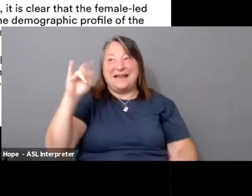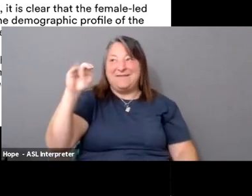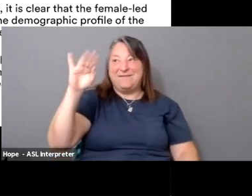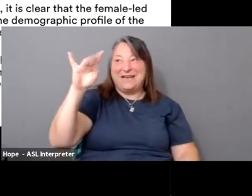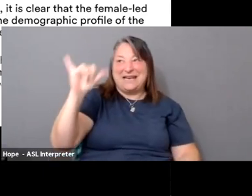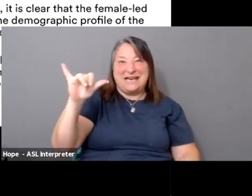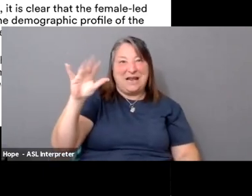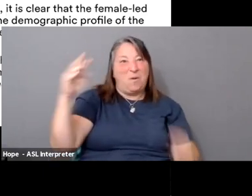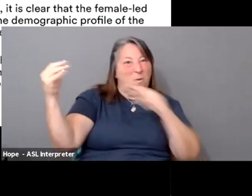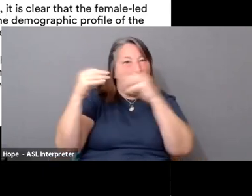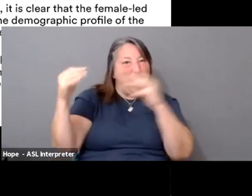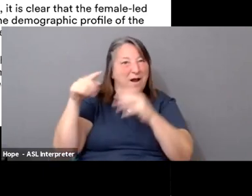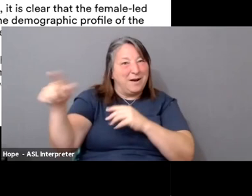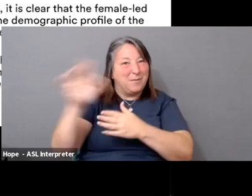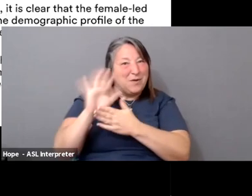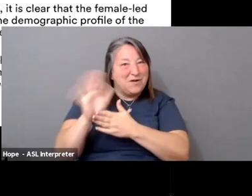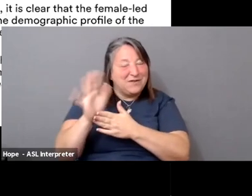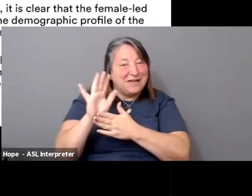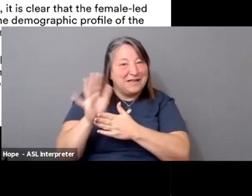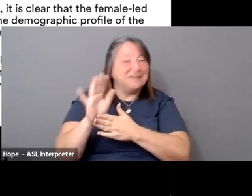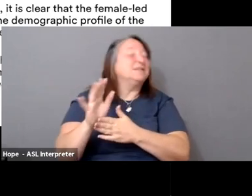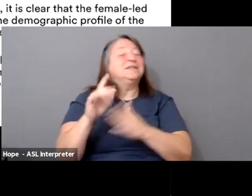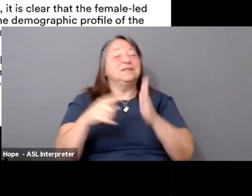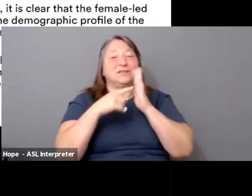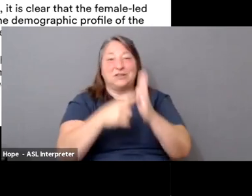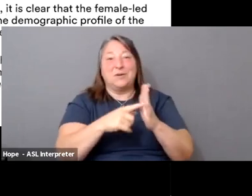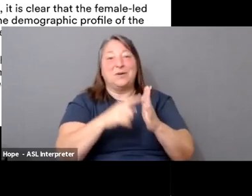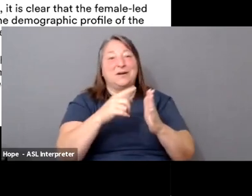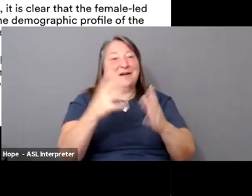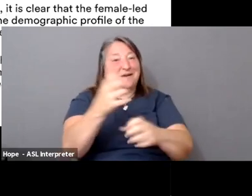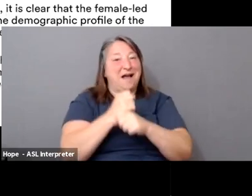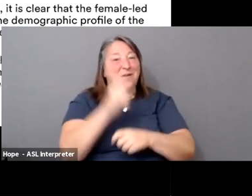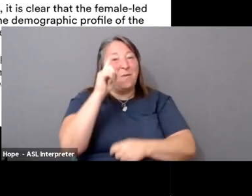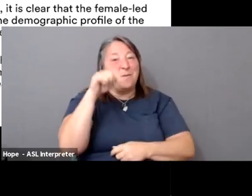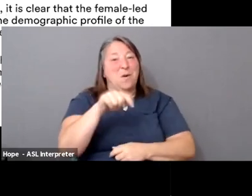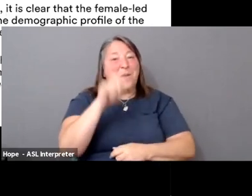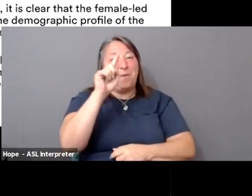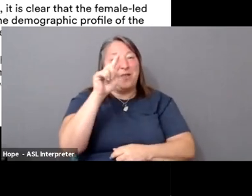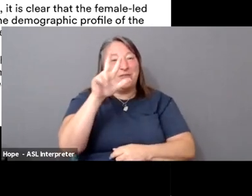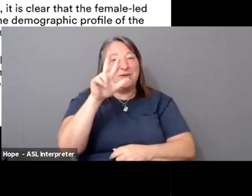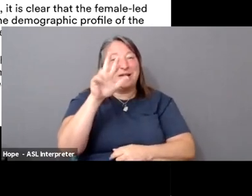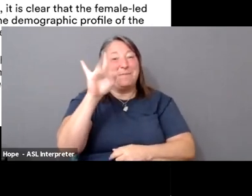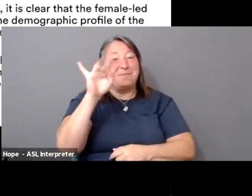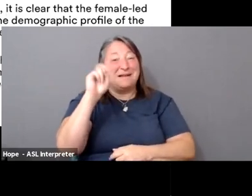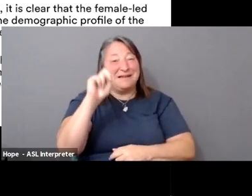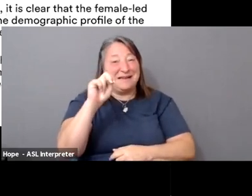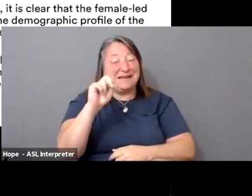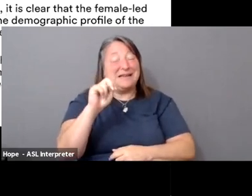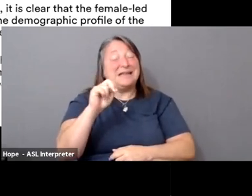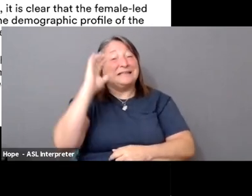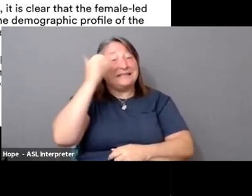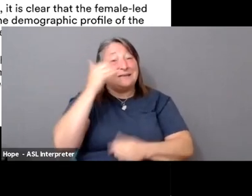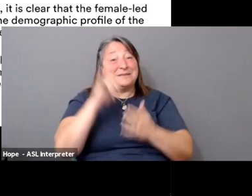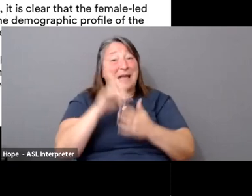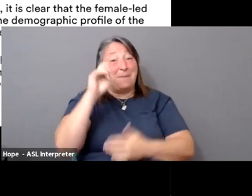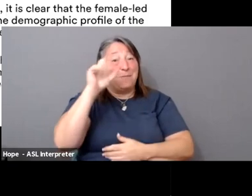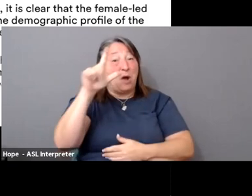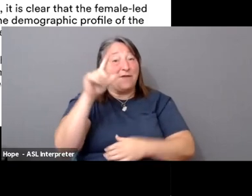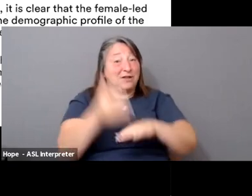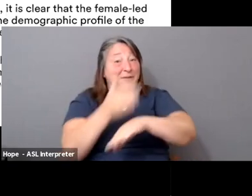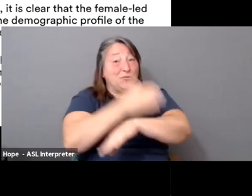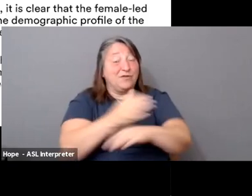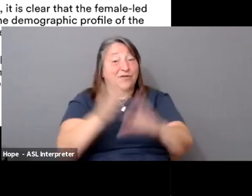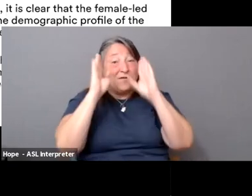on to gross also a large number of $1.13 billion. Based on this evidence, it would appear that Marvel's improved focus on on-screen